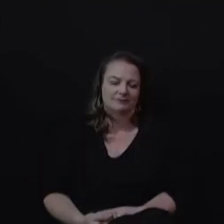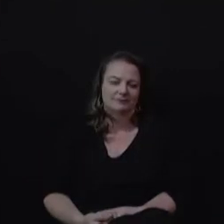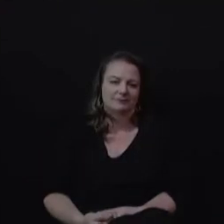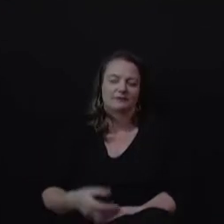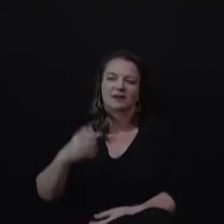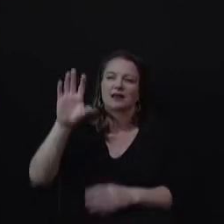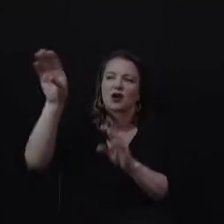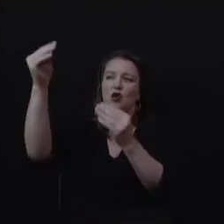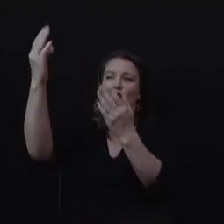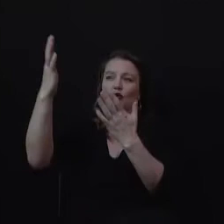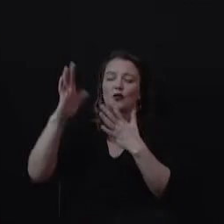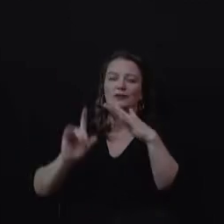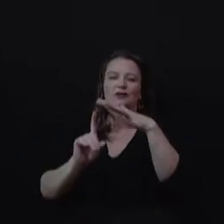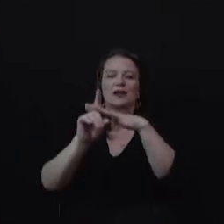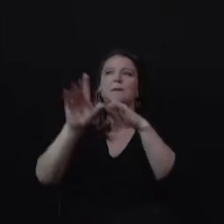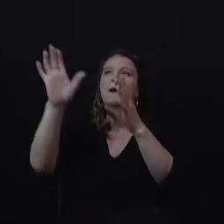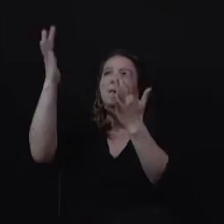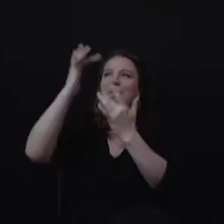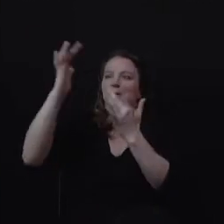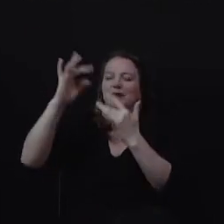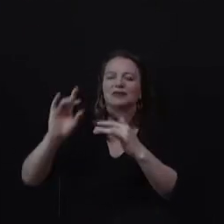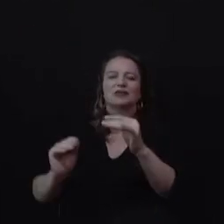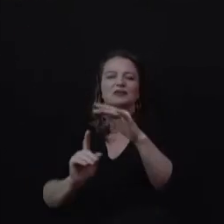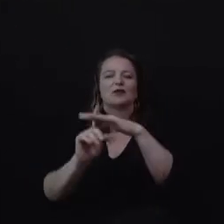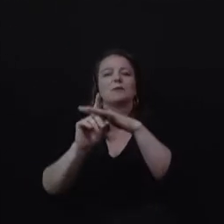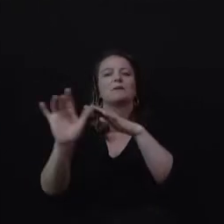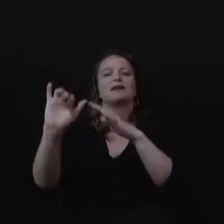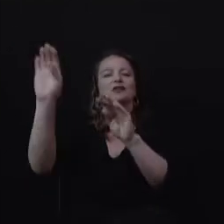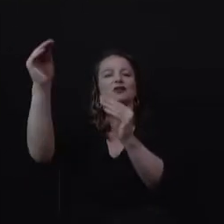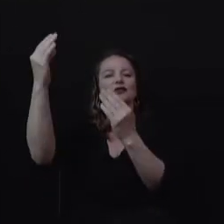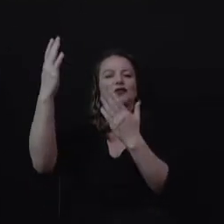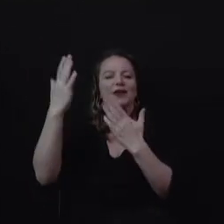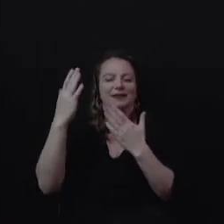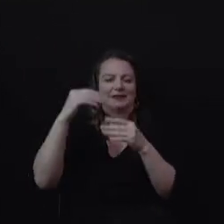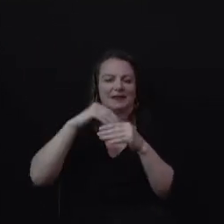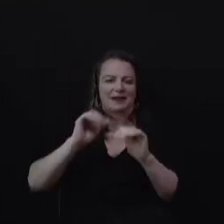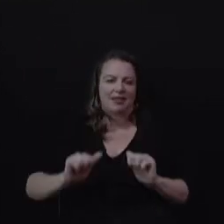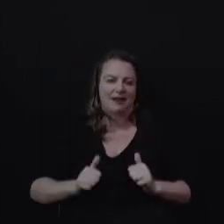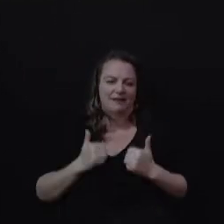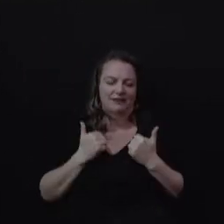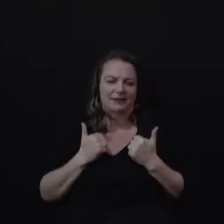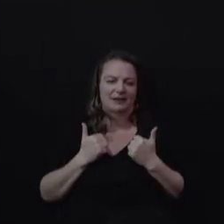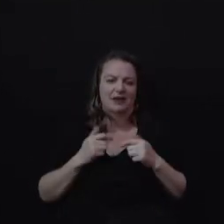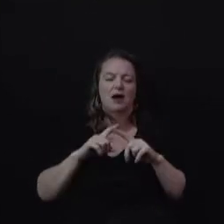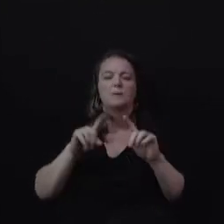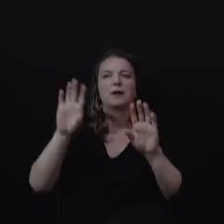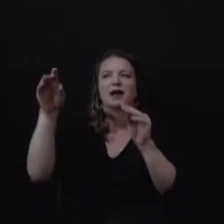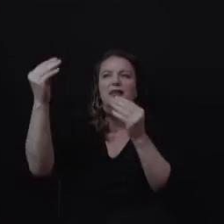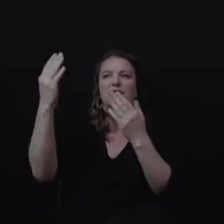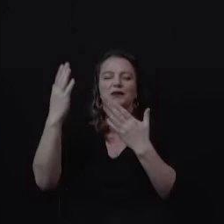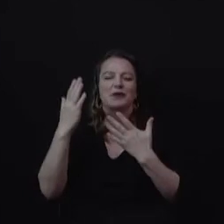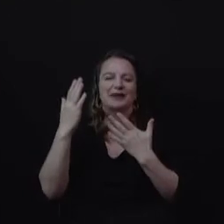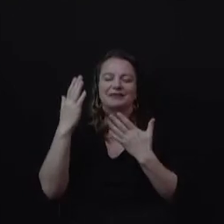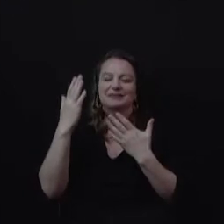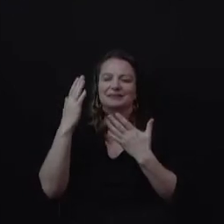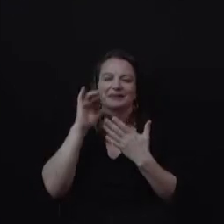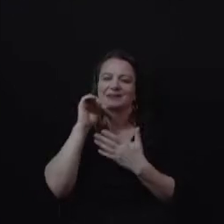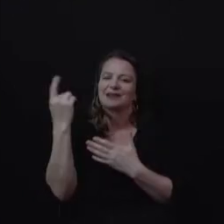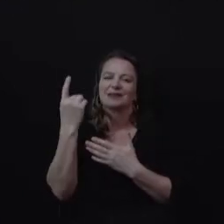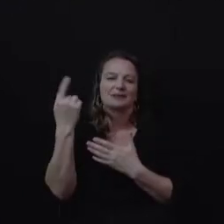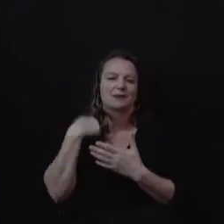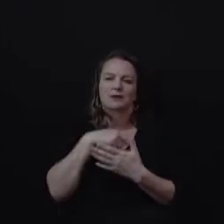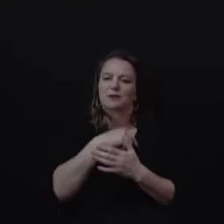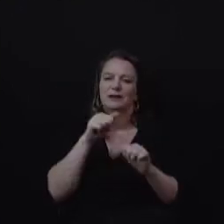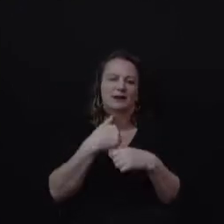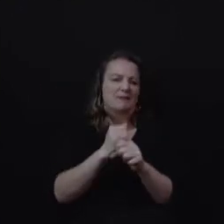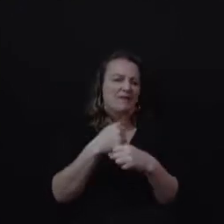Grace shows up, mercy shows up as grace in our lives. But the grace is not something that we can